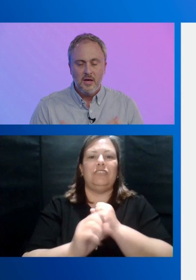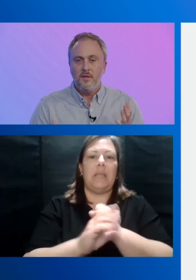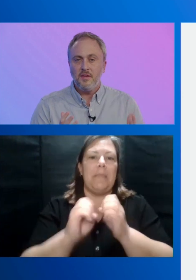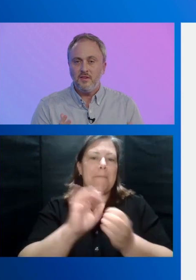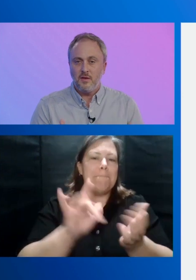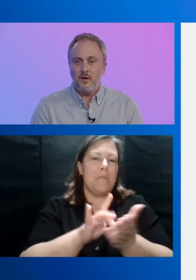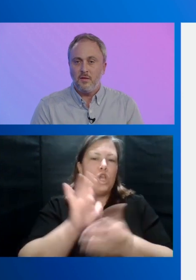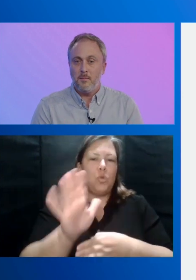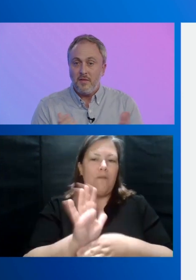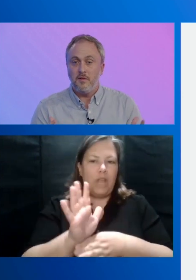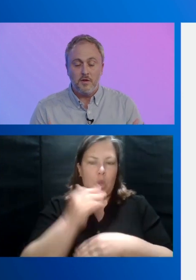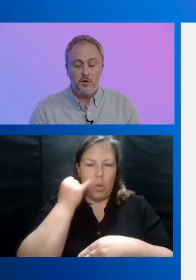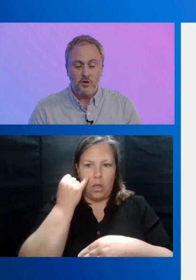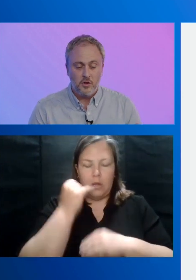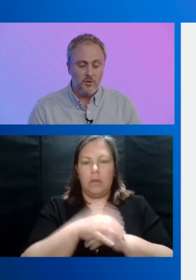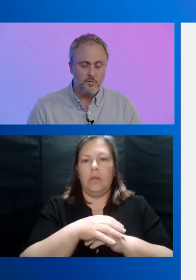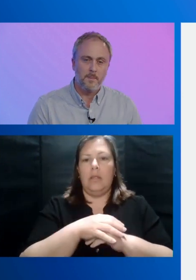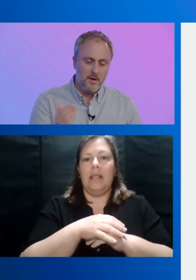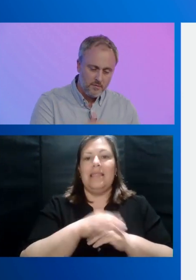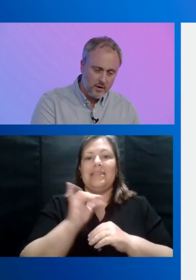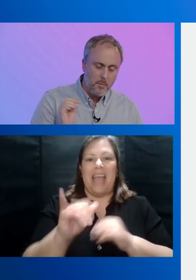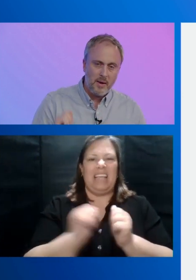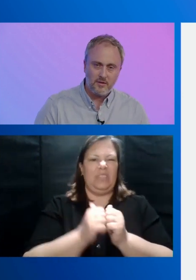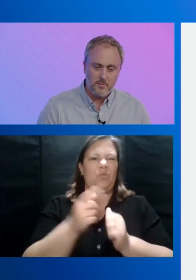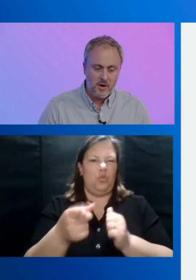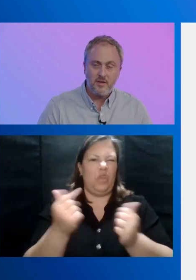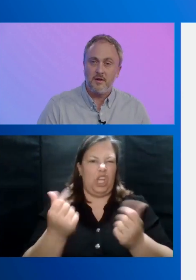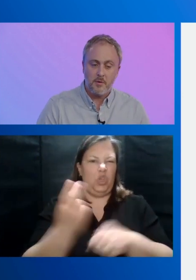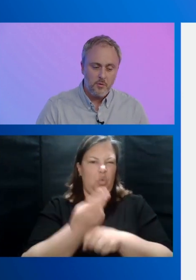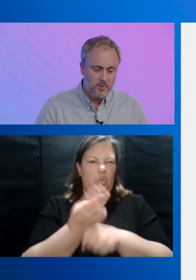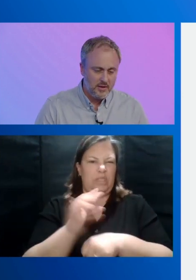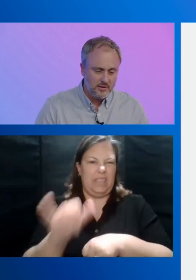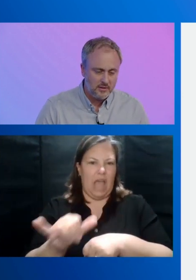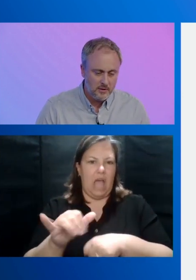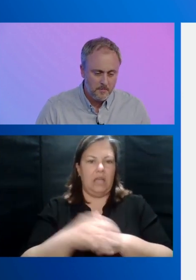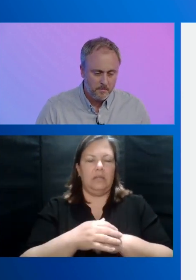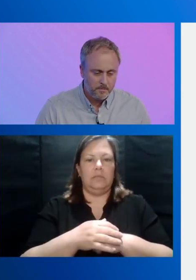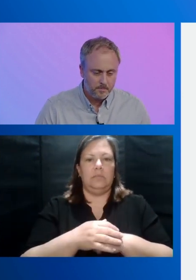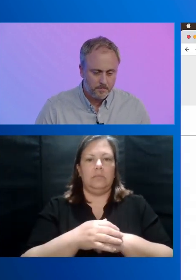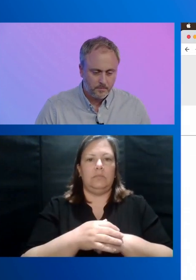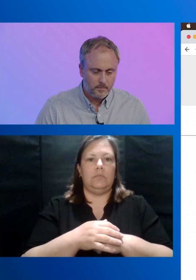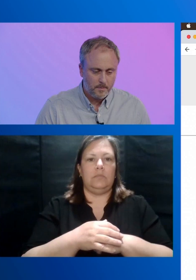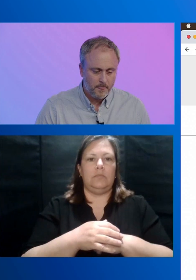right? This is the method that you could use. If I go back to my demo, please.